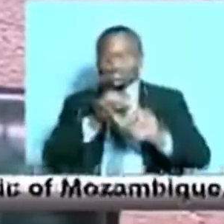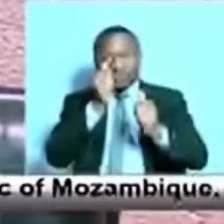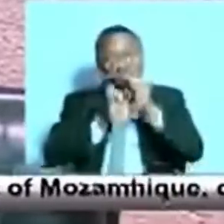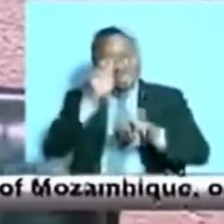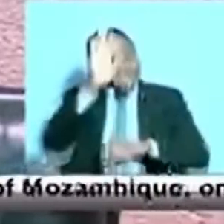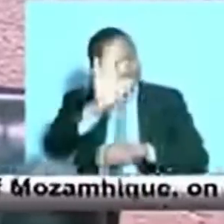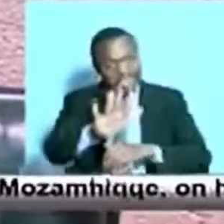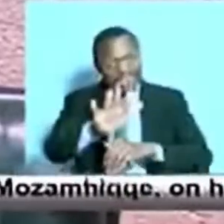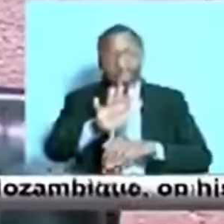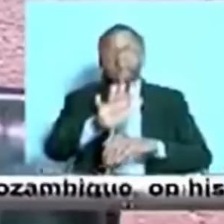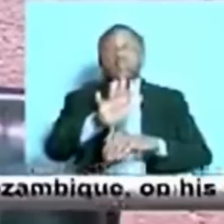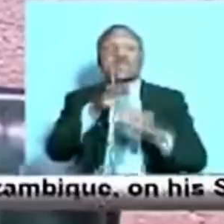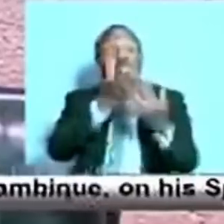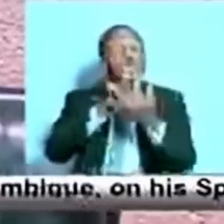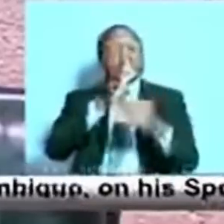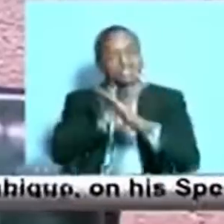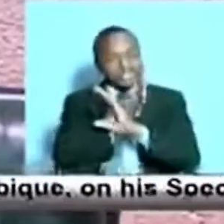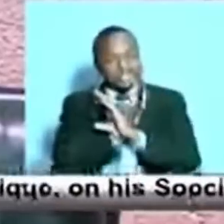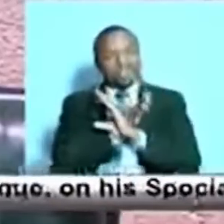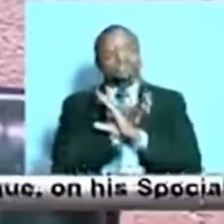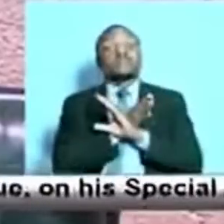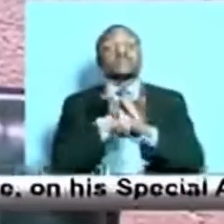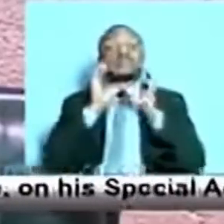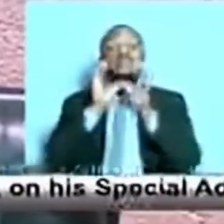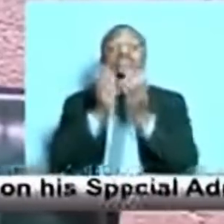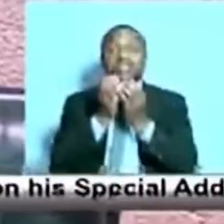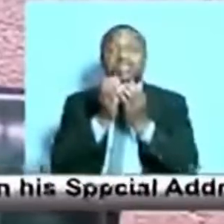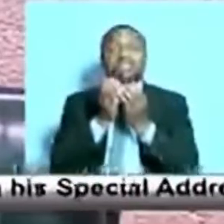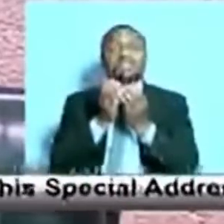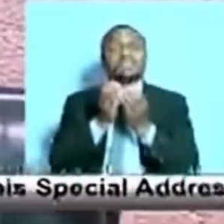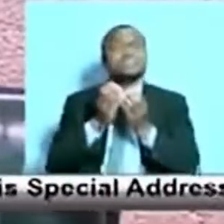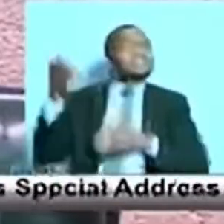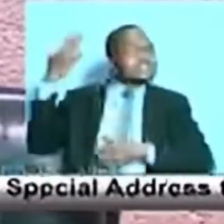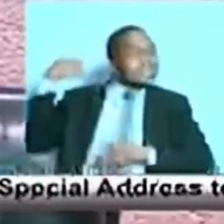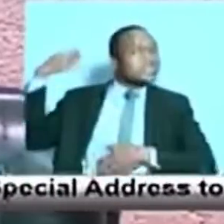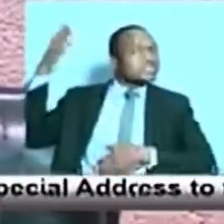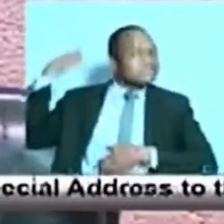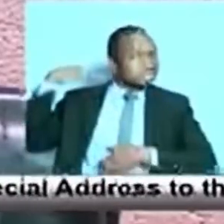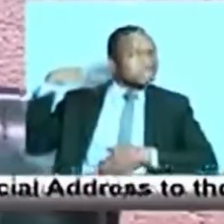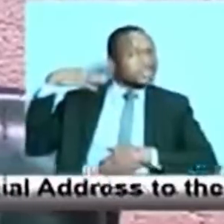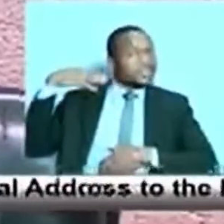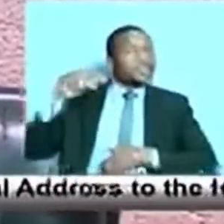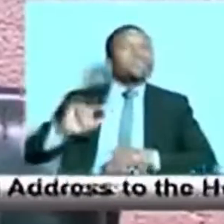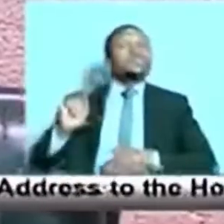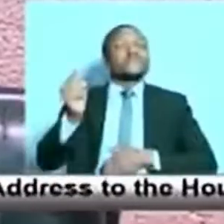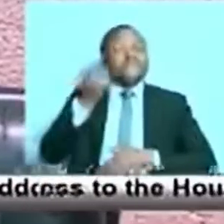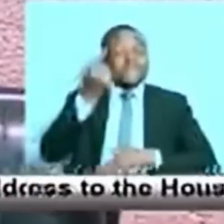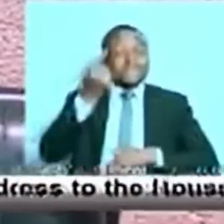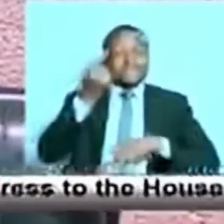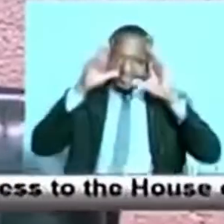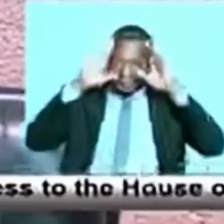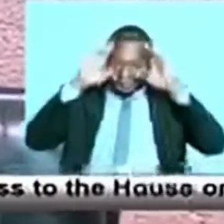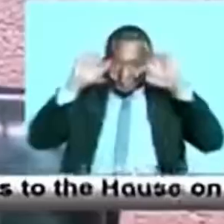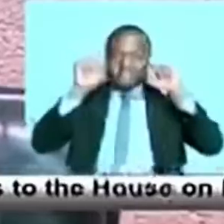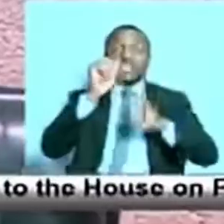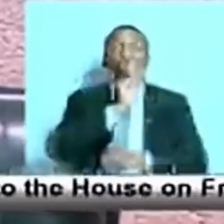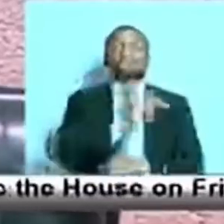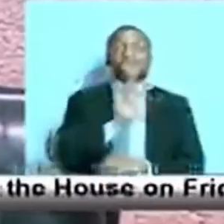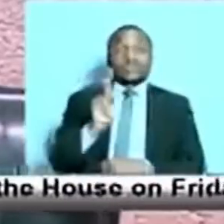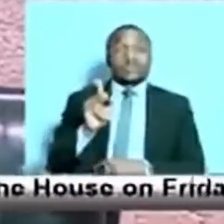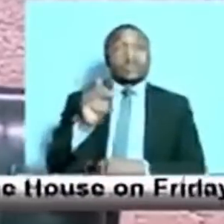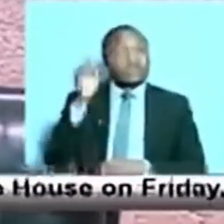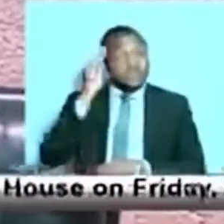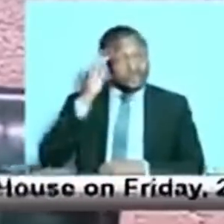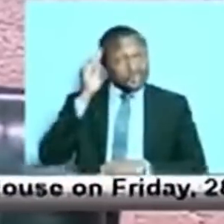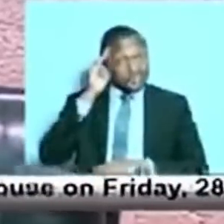between Zambia and Mozambique, dating back to the days of former President Dr. Kenneth Kaunda. And we